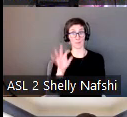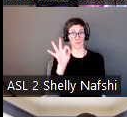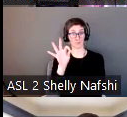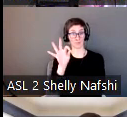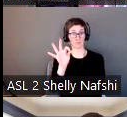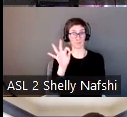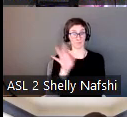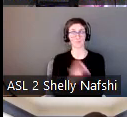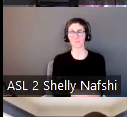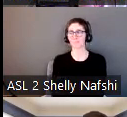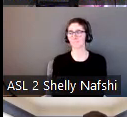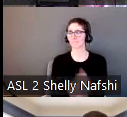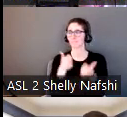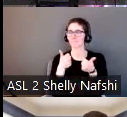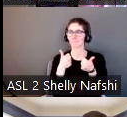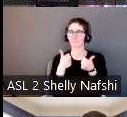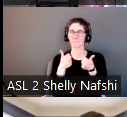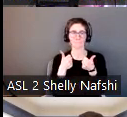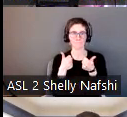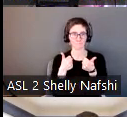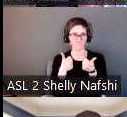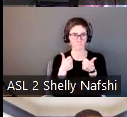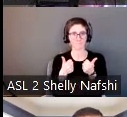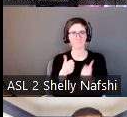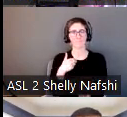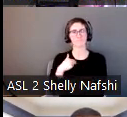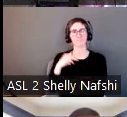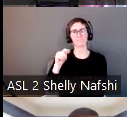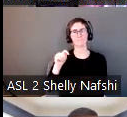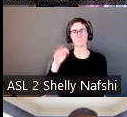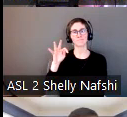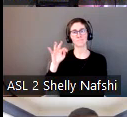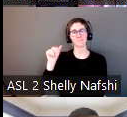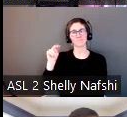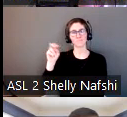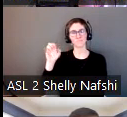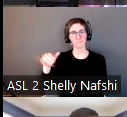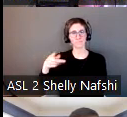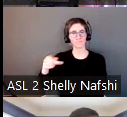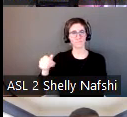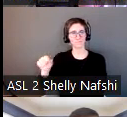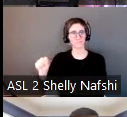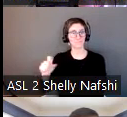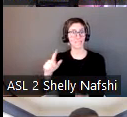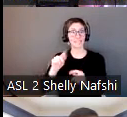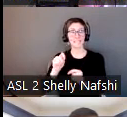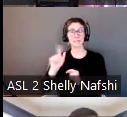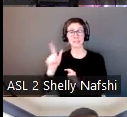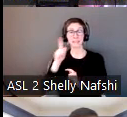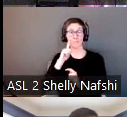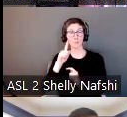Yep. Wonderful. So I'm Tiffaney Pass. I'm the team lead of social work here at